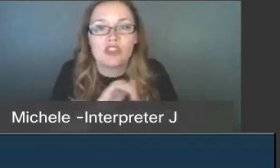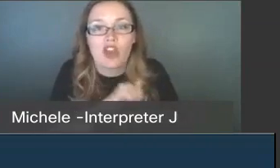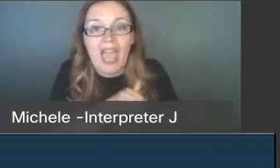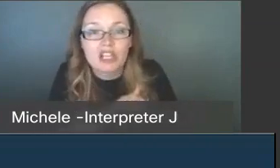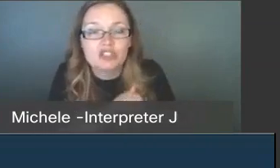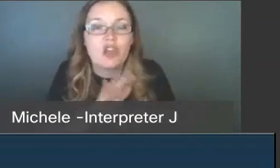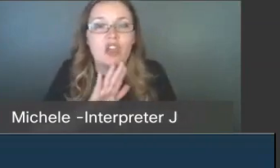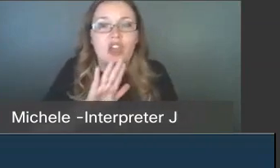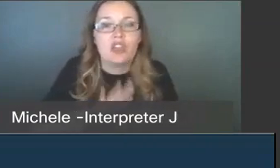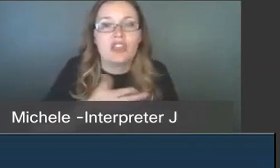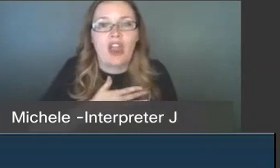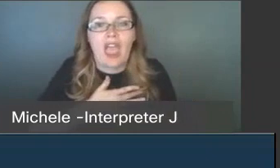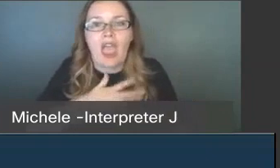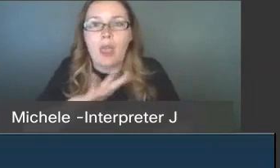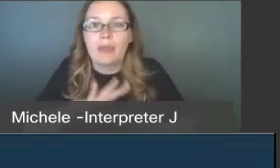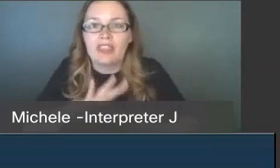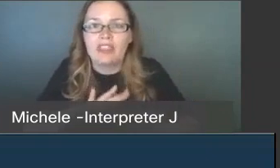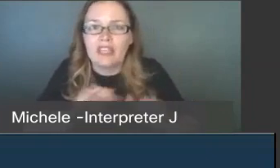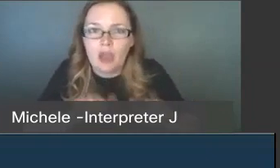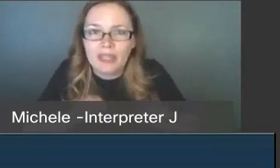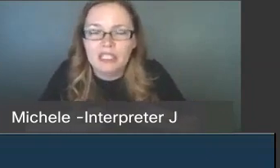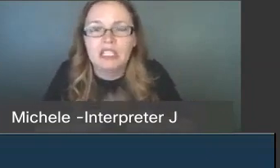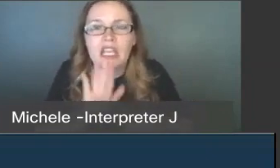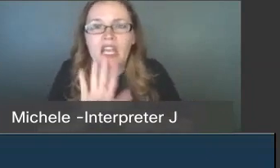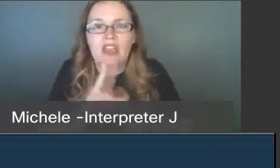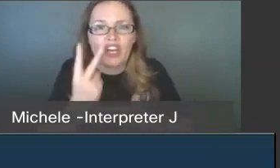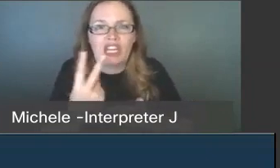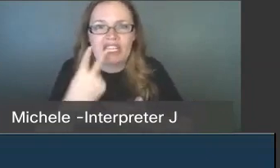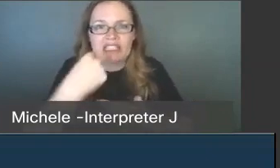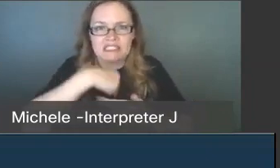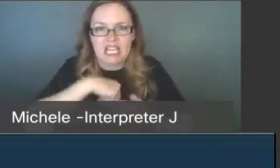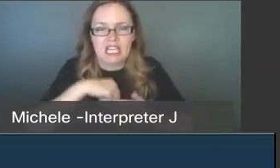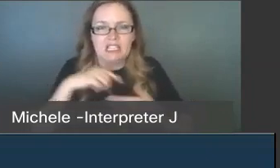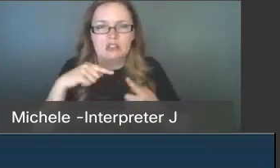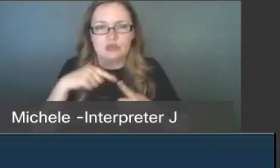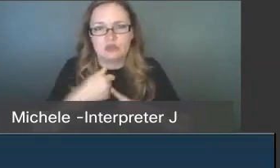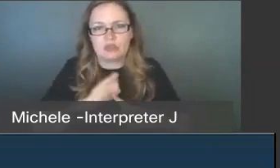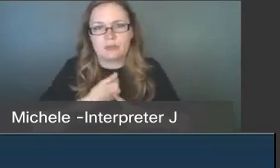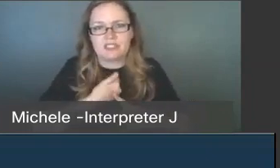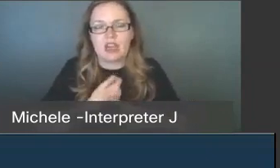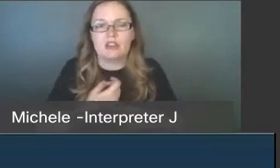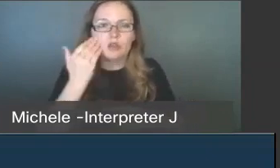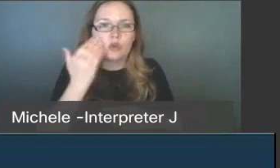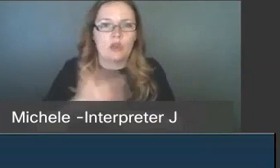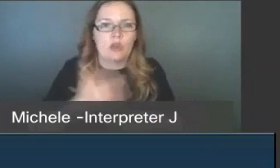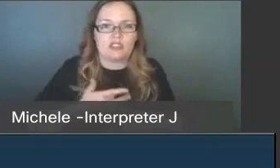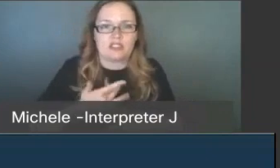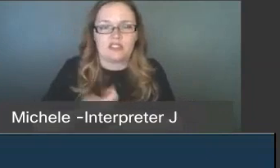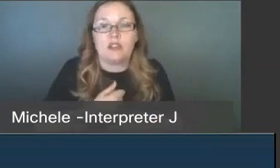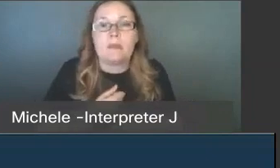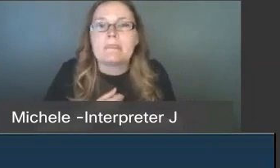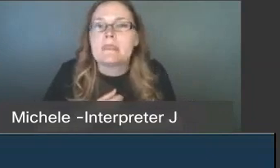their empathy, their insight. And so now that's leading me to concerns that are